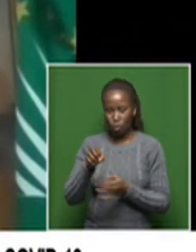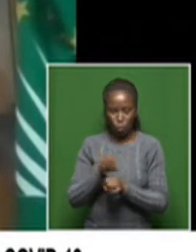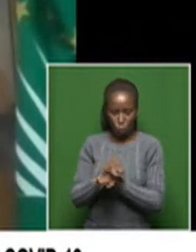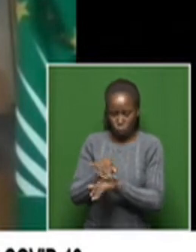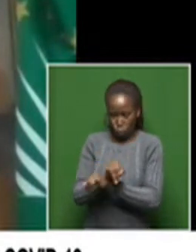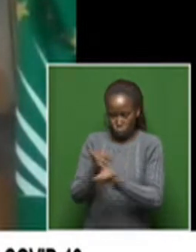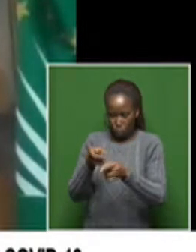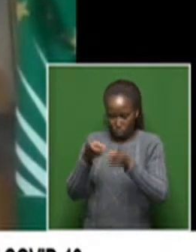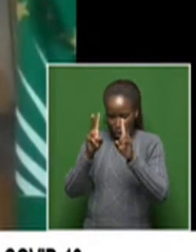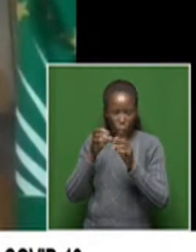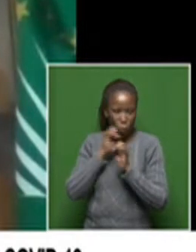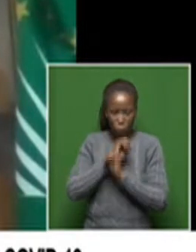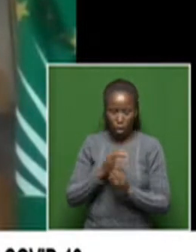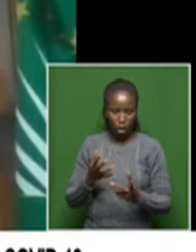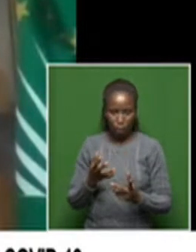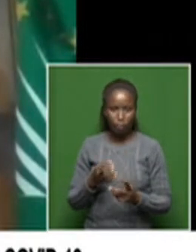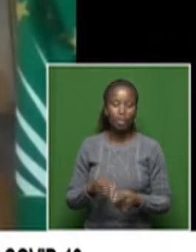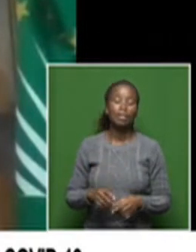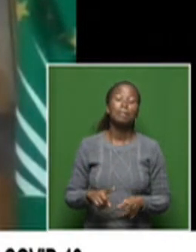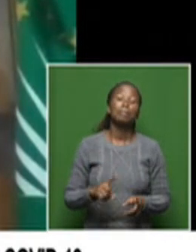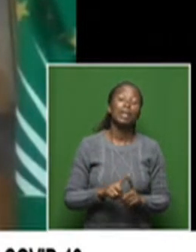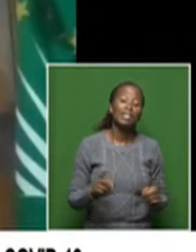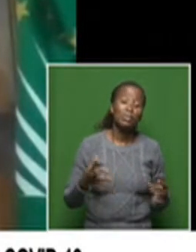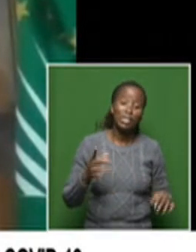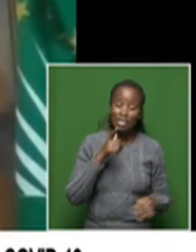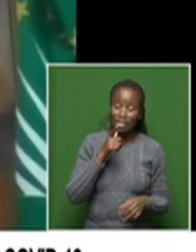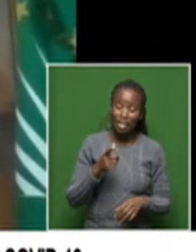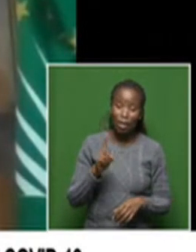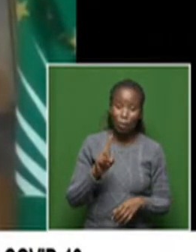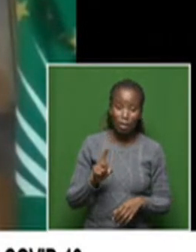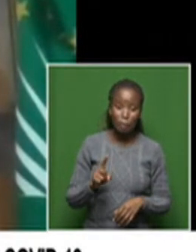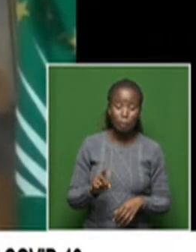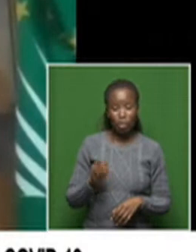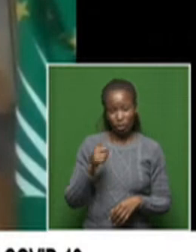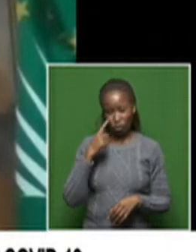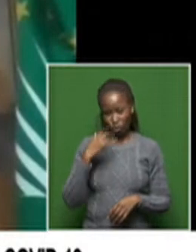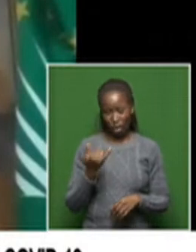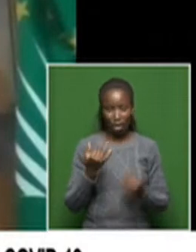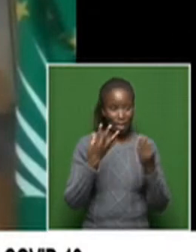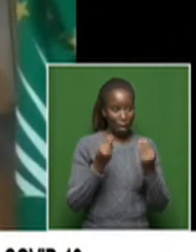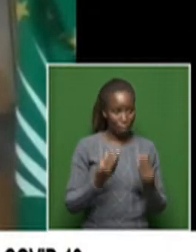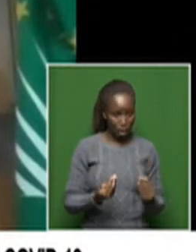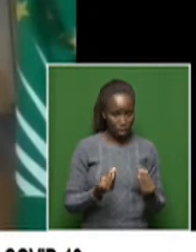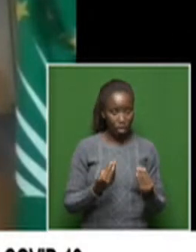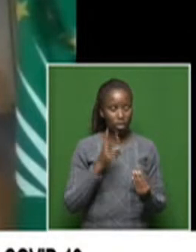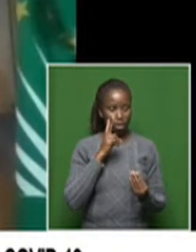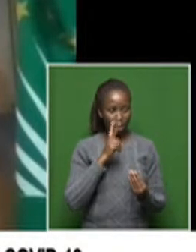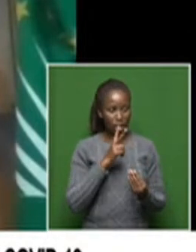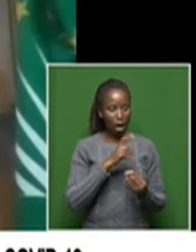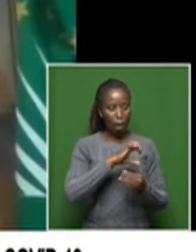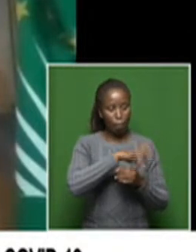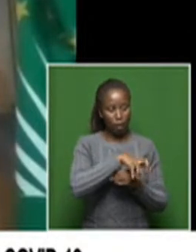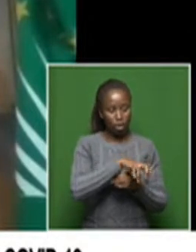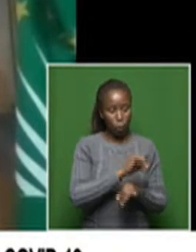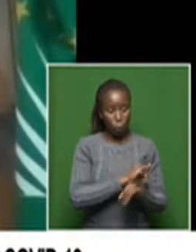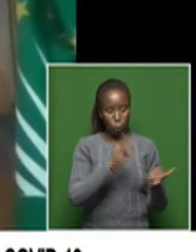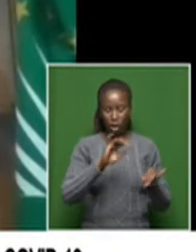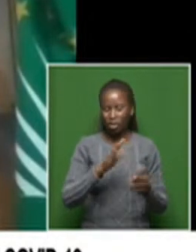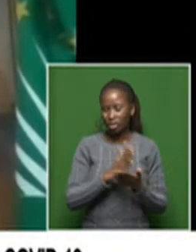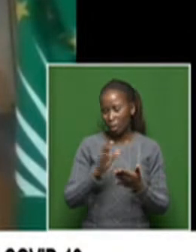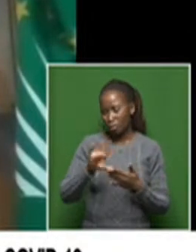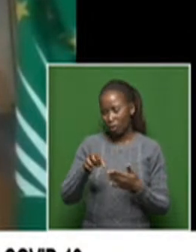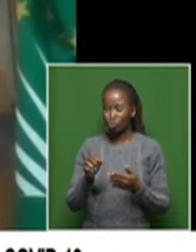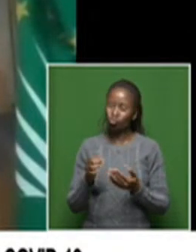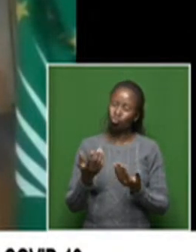spread. We are saying when we look at the numbers, we are seeing an upward trend across the provinces. So that's why the regulation had